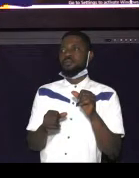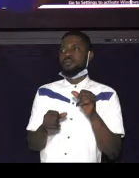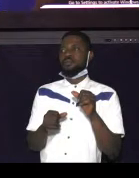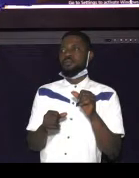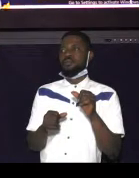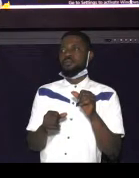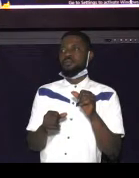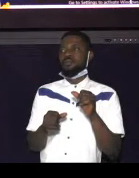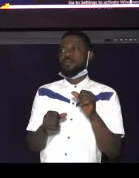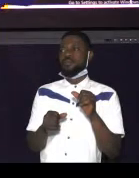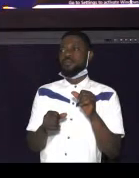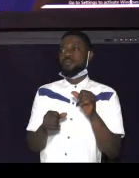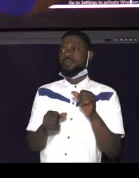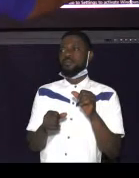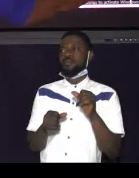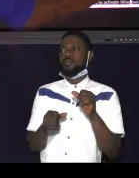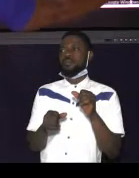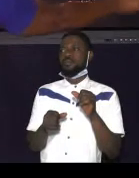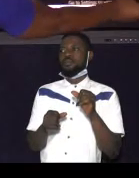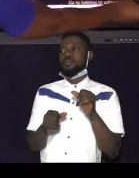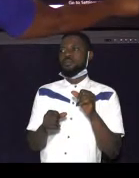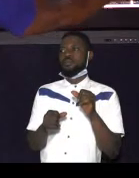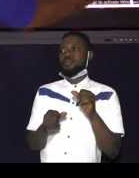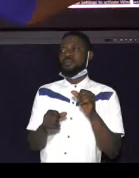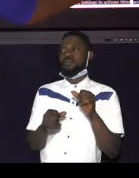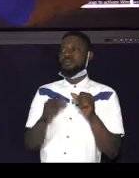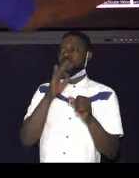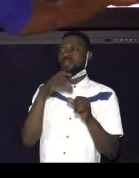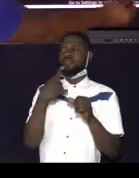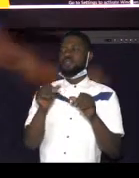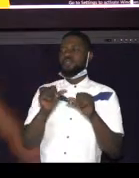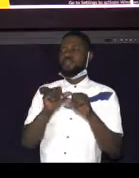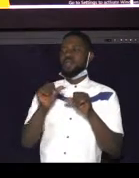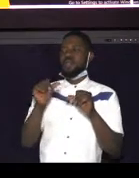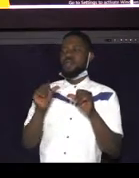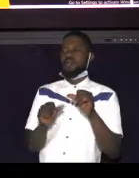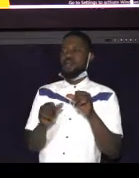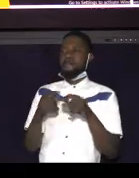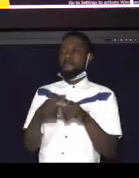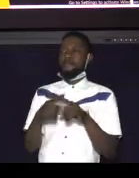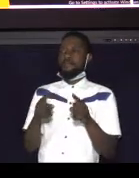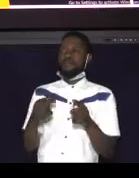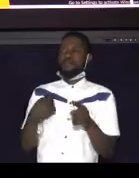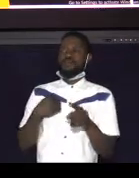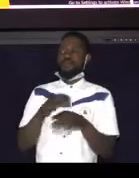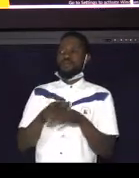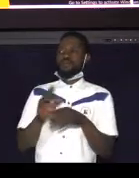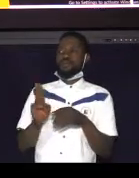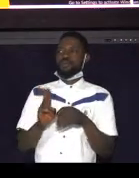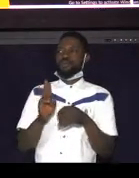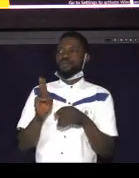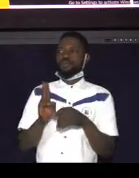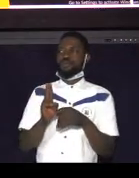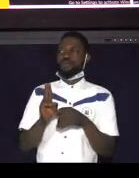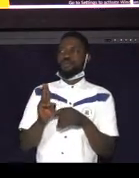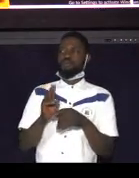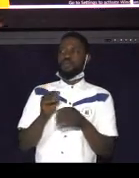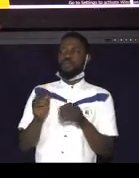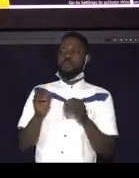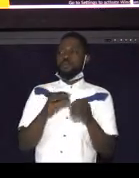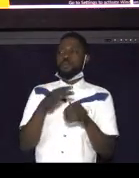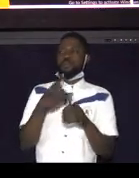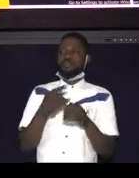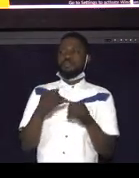This whole space, of course, is the angle, but we don't usually put the line there. We